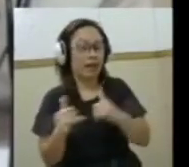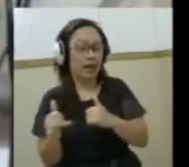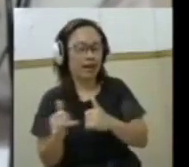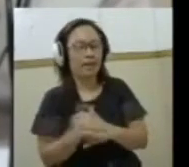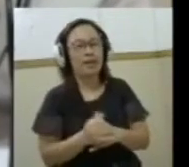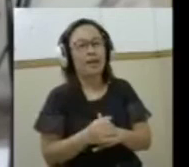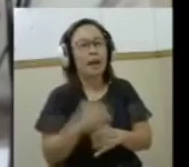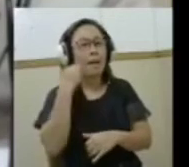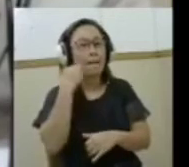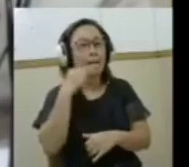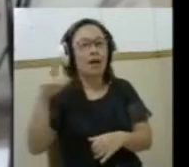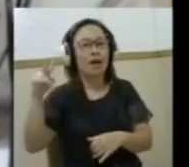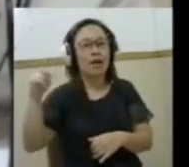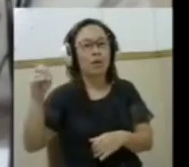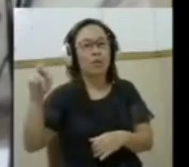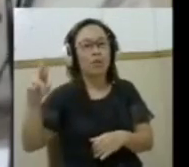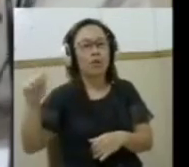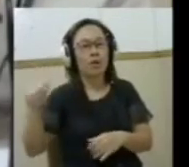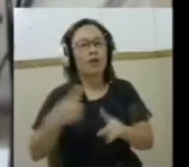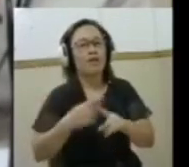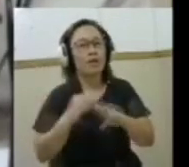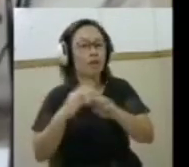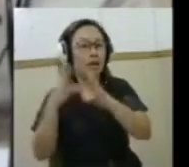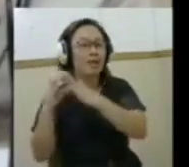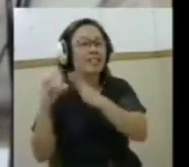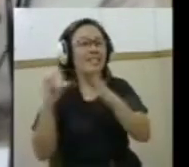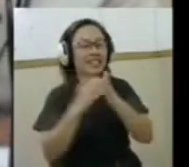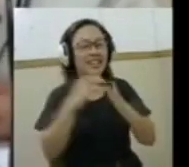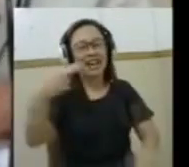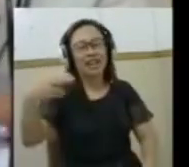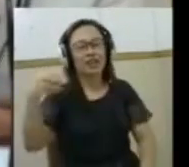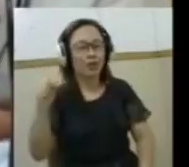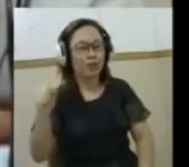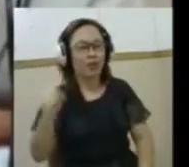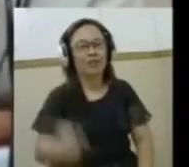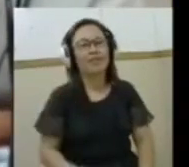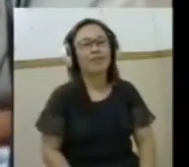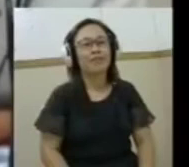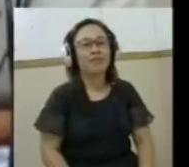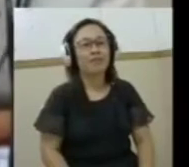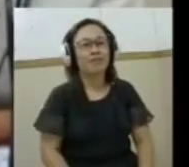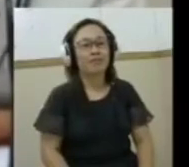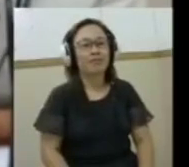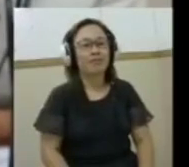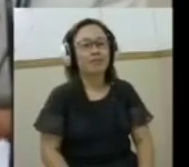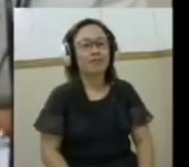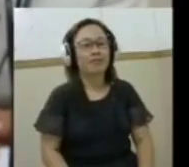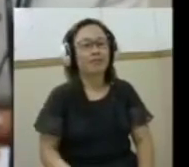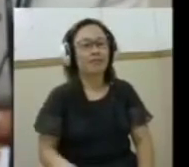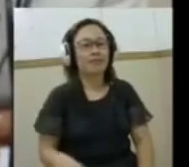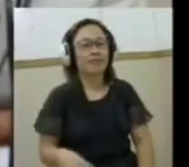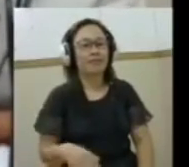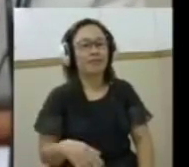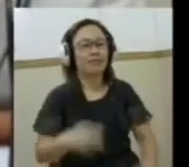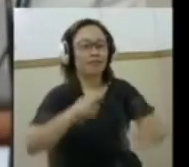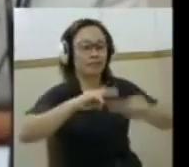is Ma'am Nora Mayo from Malaybalay City National High School. And also playing the character of our